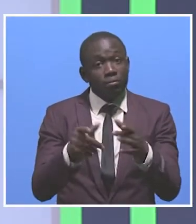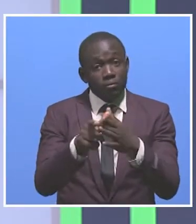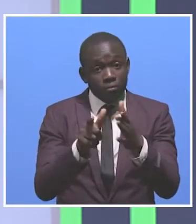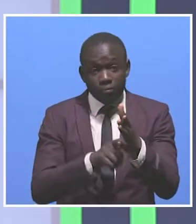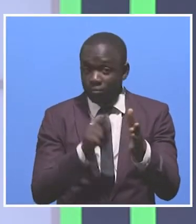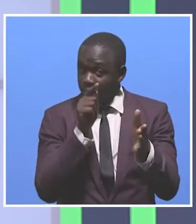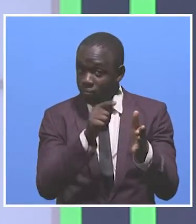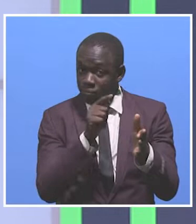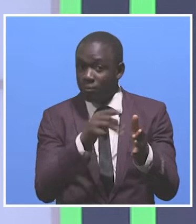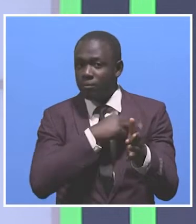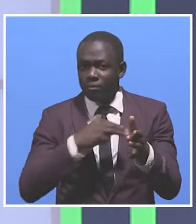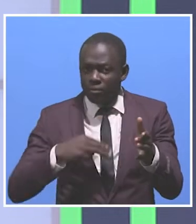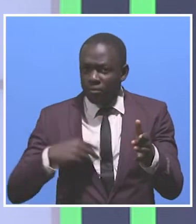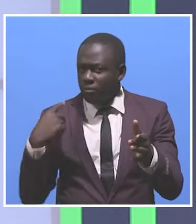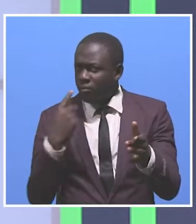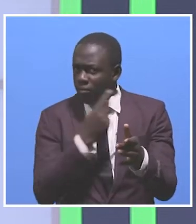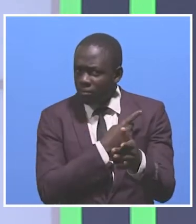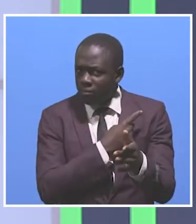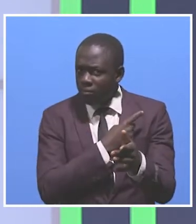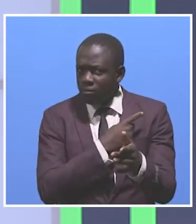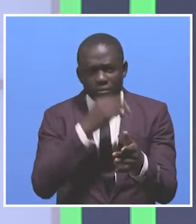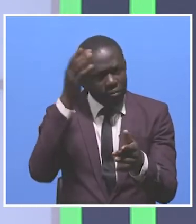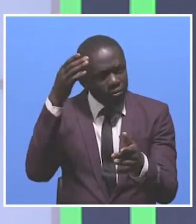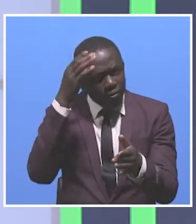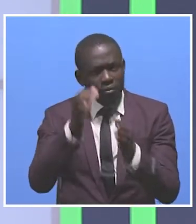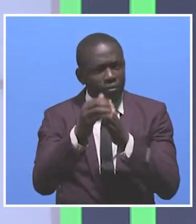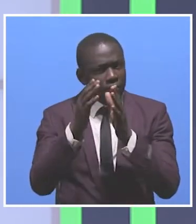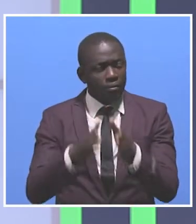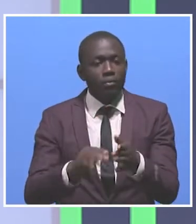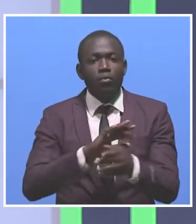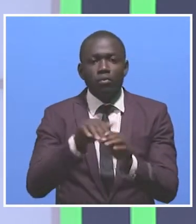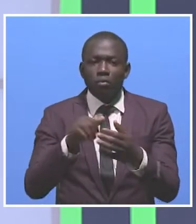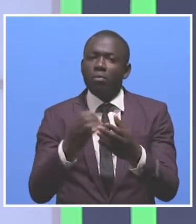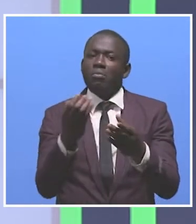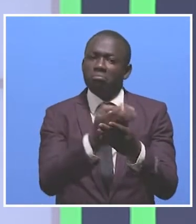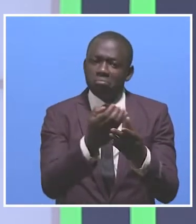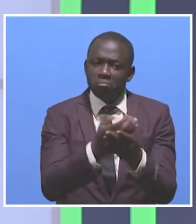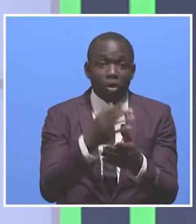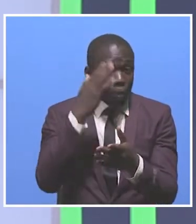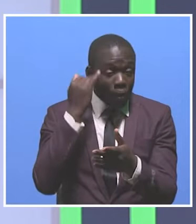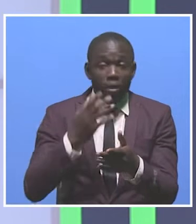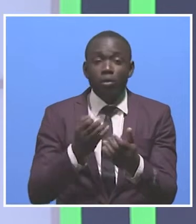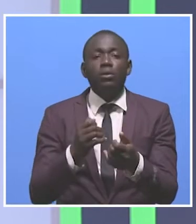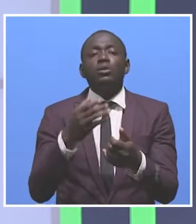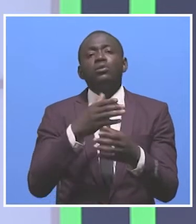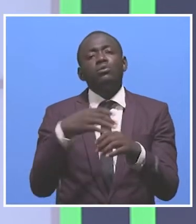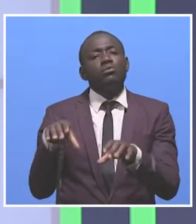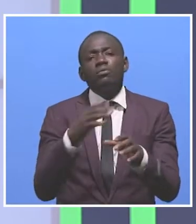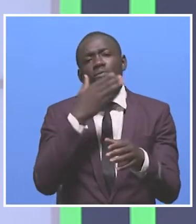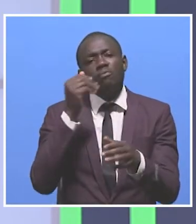lawmakers, members of parliament, the civic leaders, so that we should do whatever best we